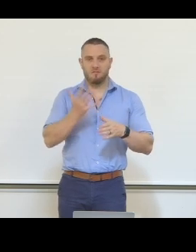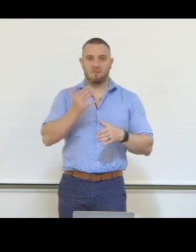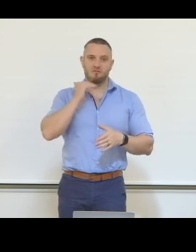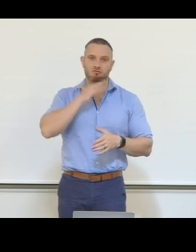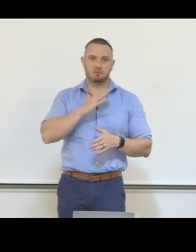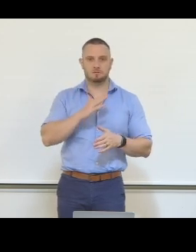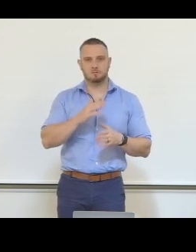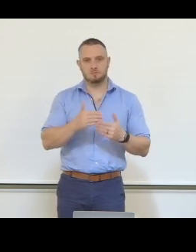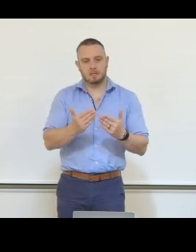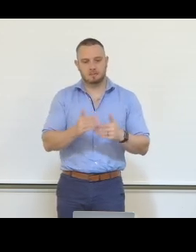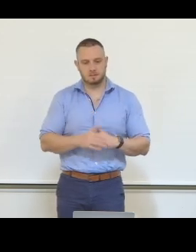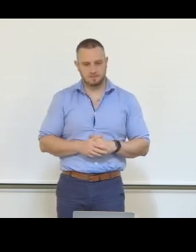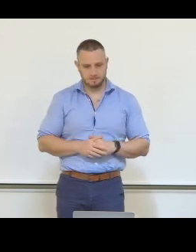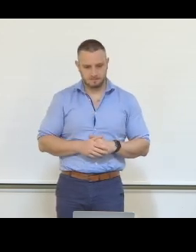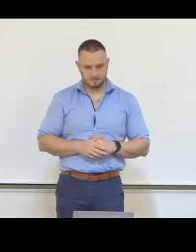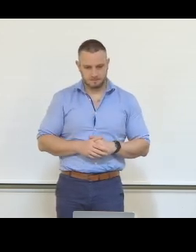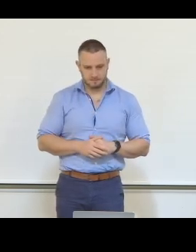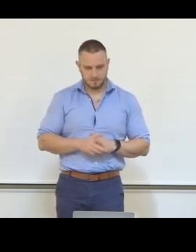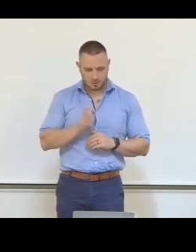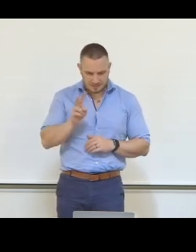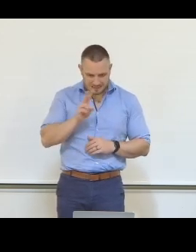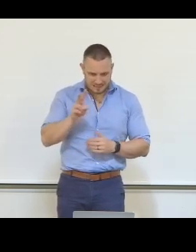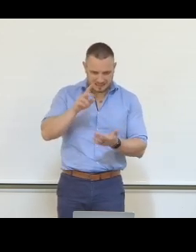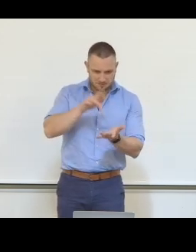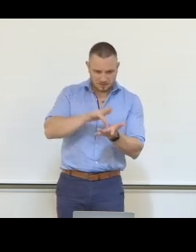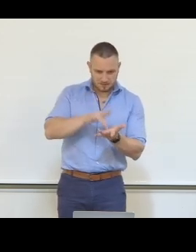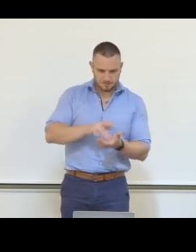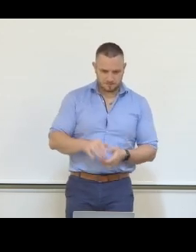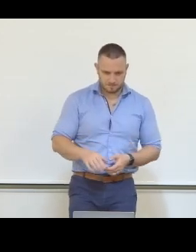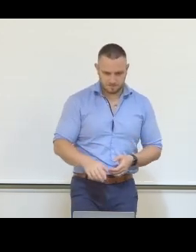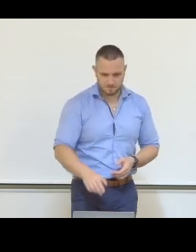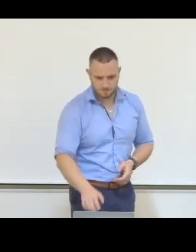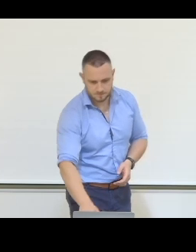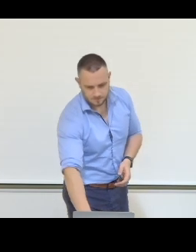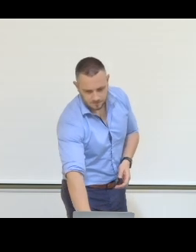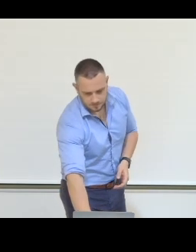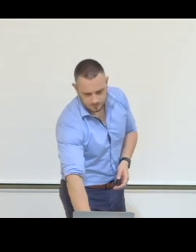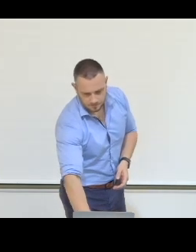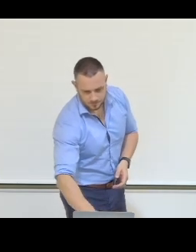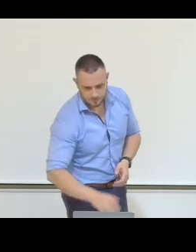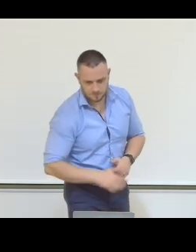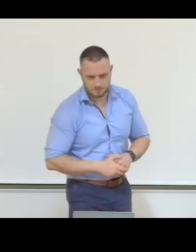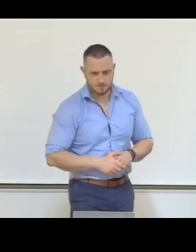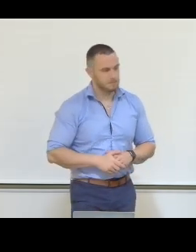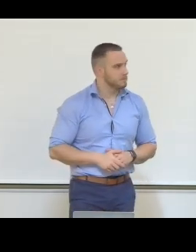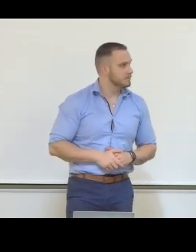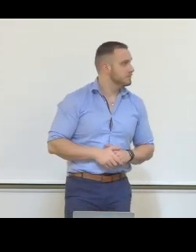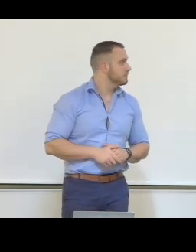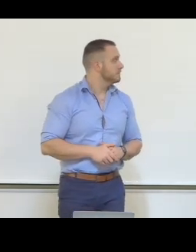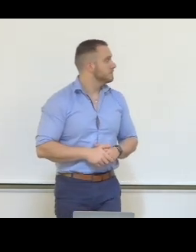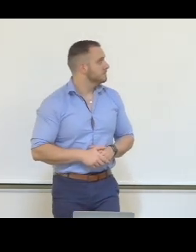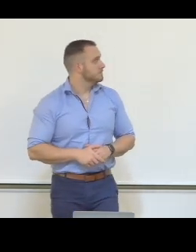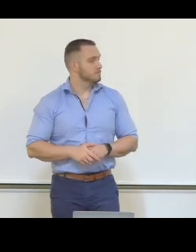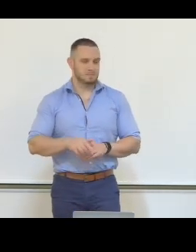Mars500 mission. I'm sure you can all read in the center, bottom center, our commander, Alexei Sityov. On